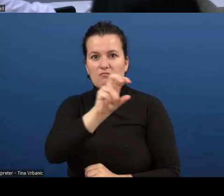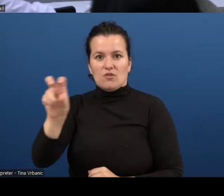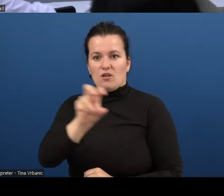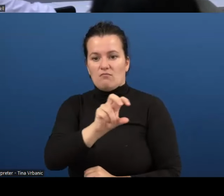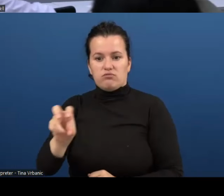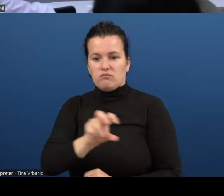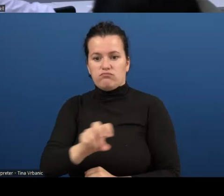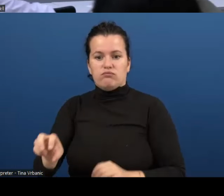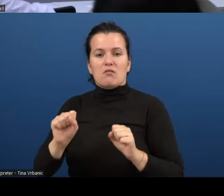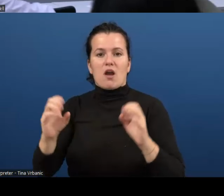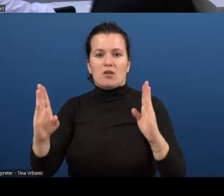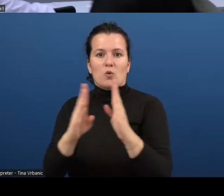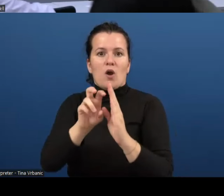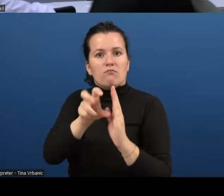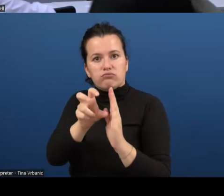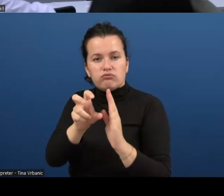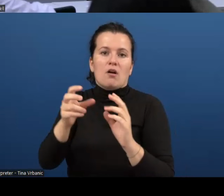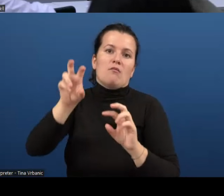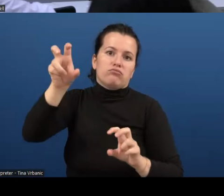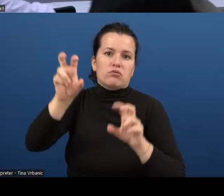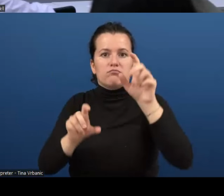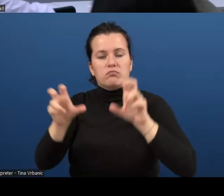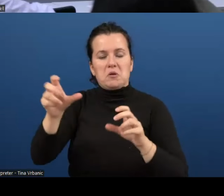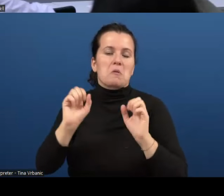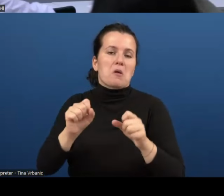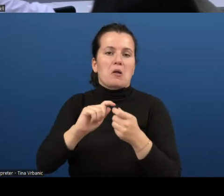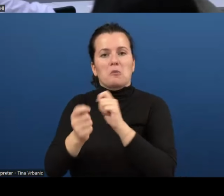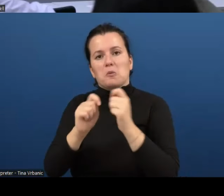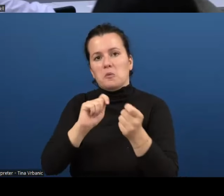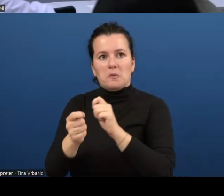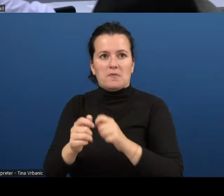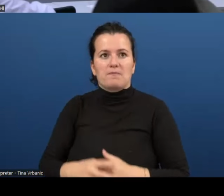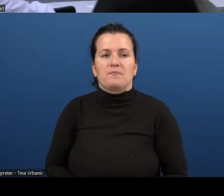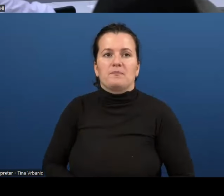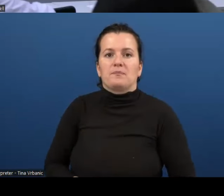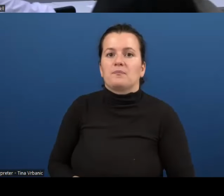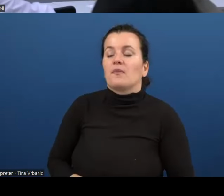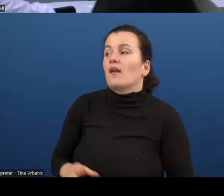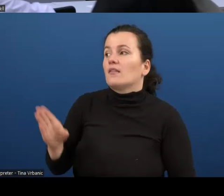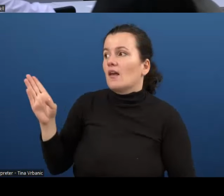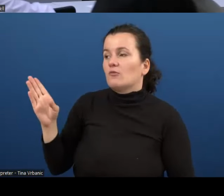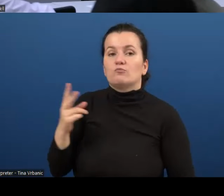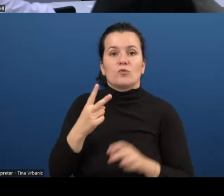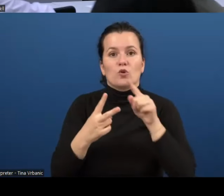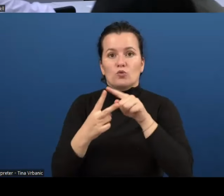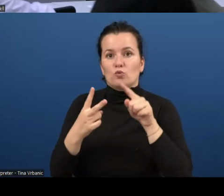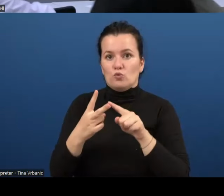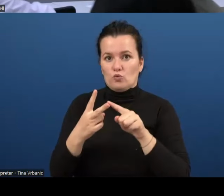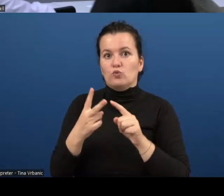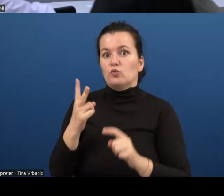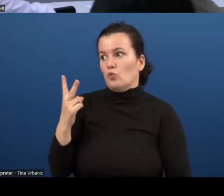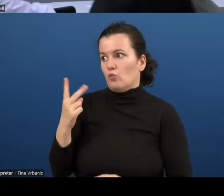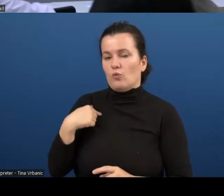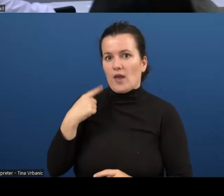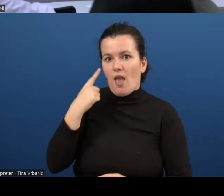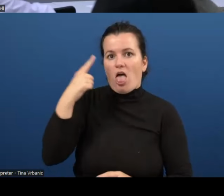Now I want to mention three types of devices, two of which we have worked and one from the